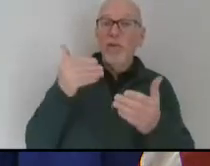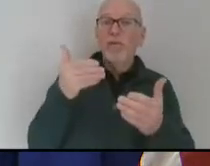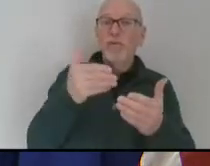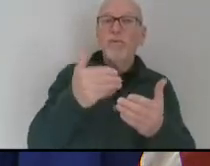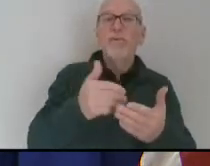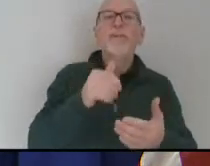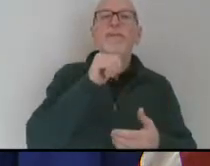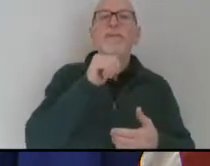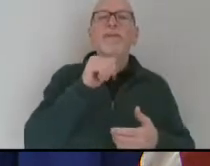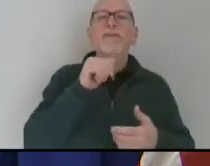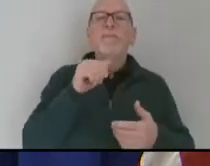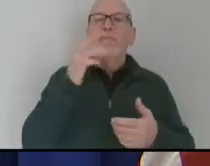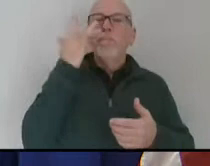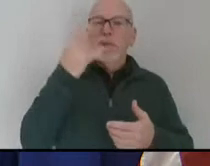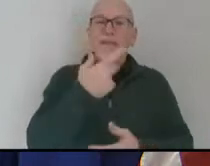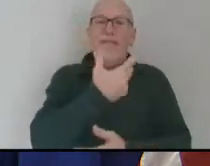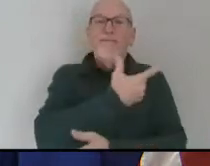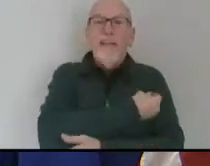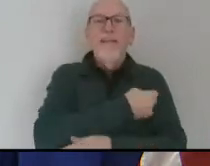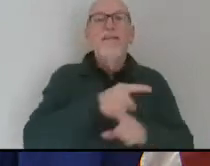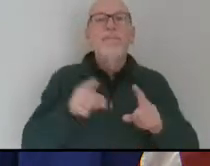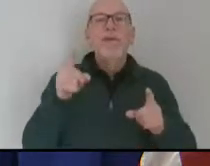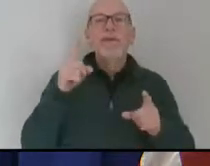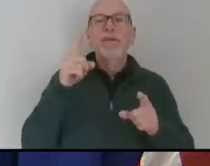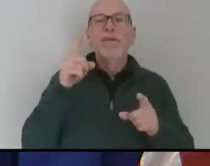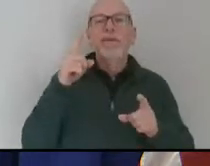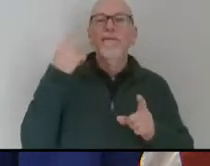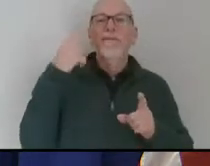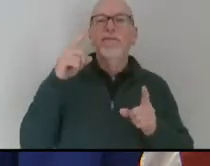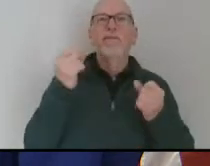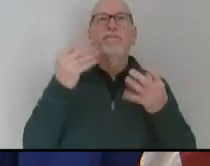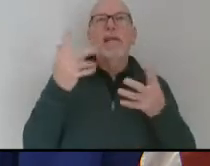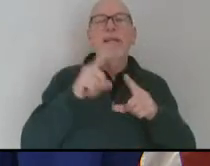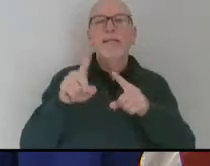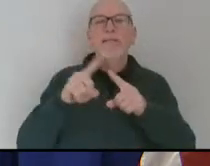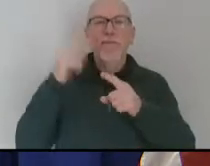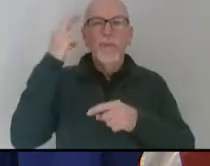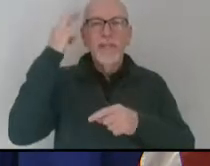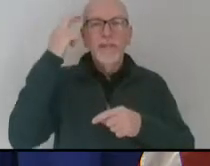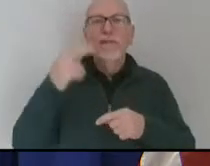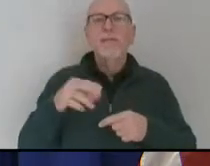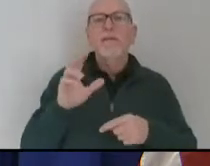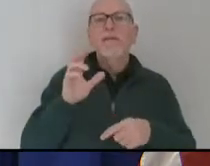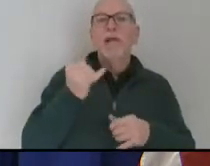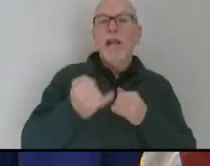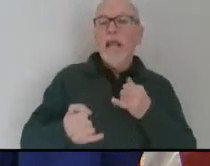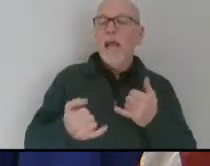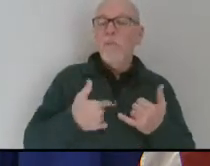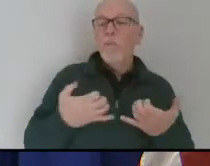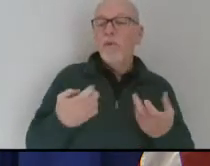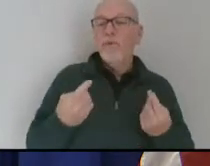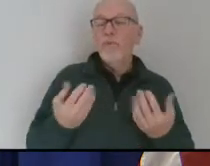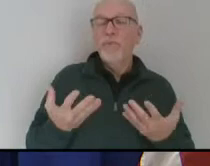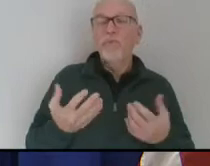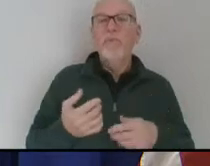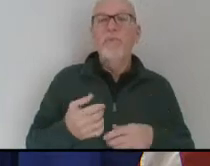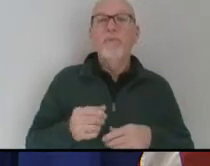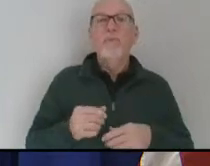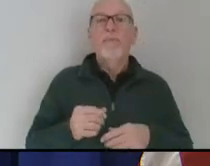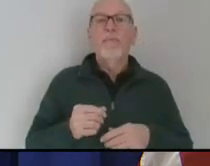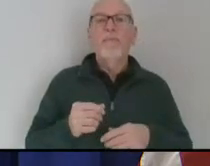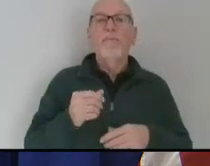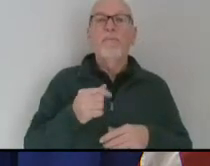just, because of the vaccine, but for a whole number of reasons. And so the last thing we want to do is